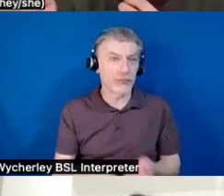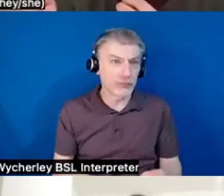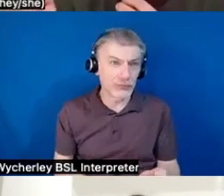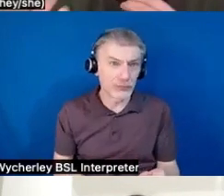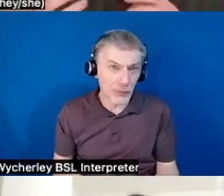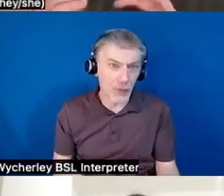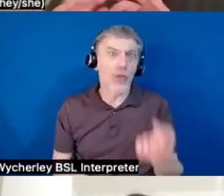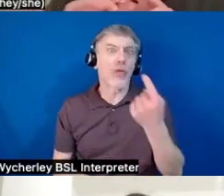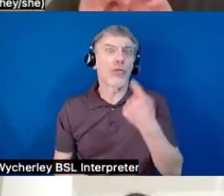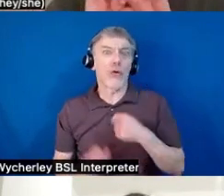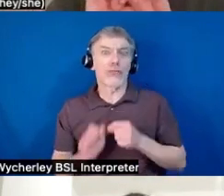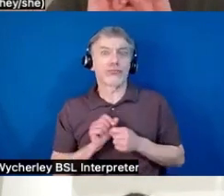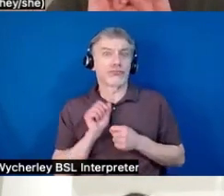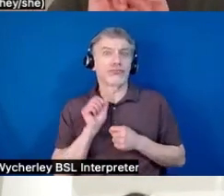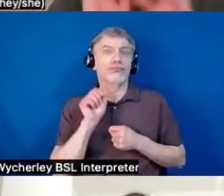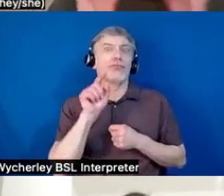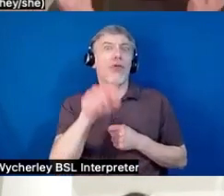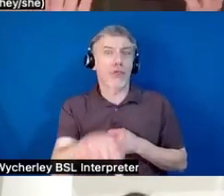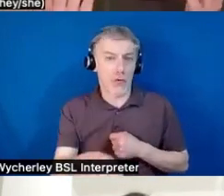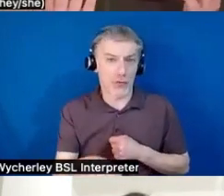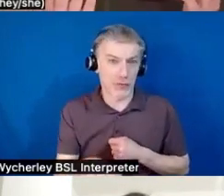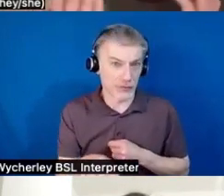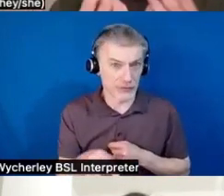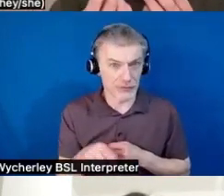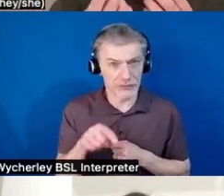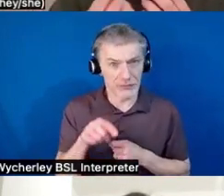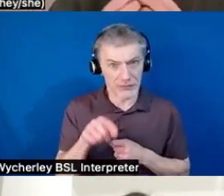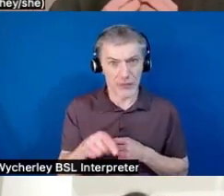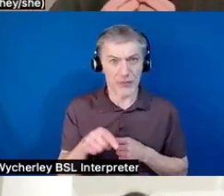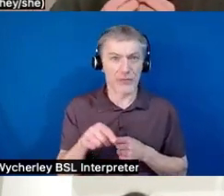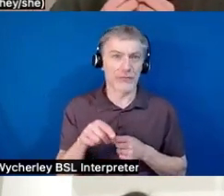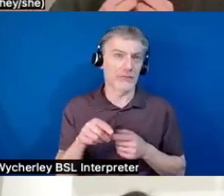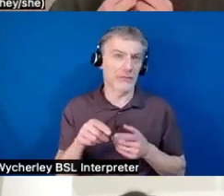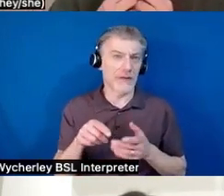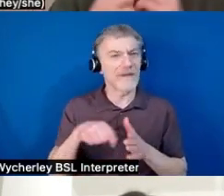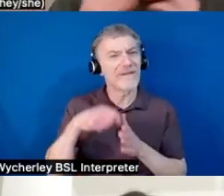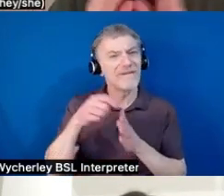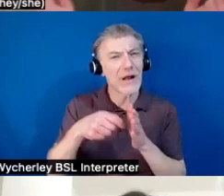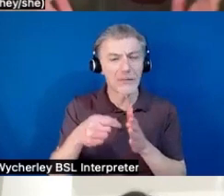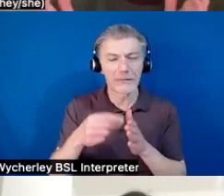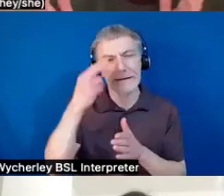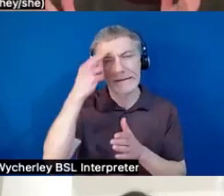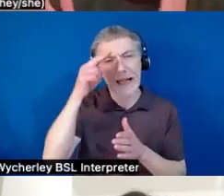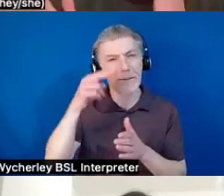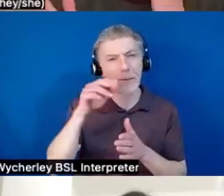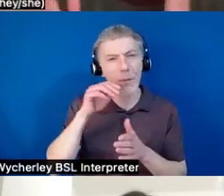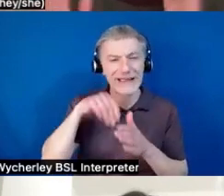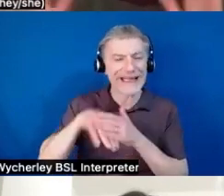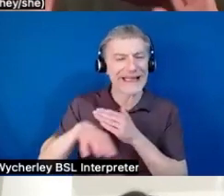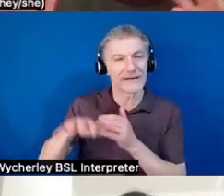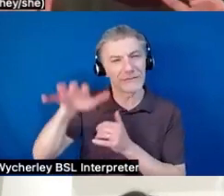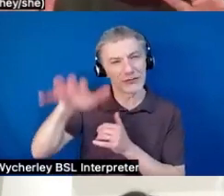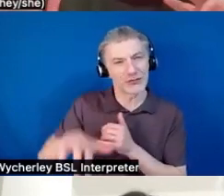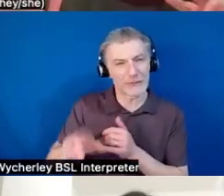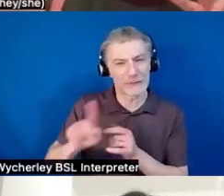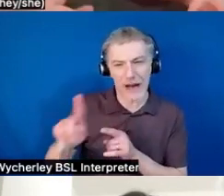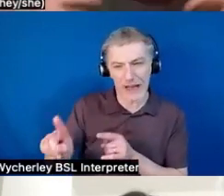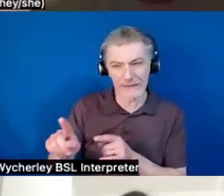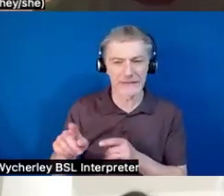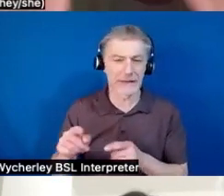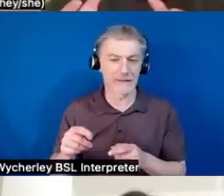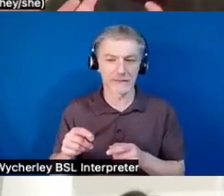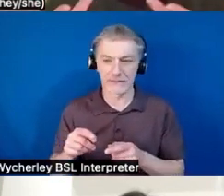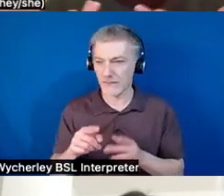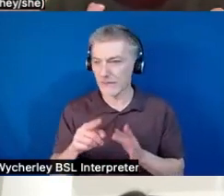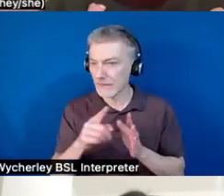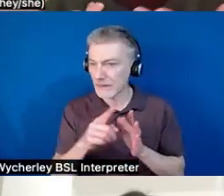that they're taking. That feels, I don't think the film itself is necessarily making any form of comment on fragmentation, but